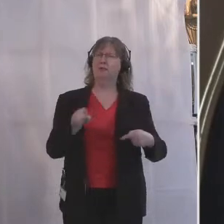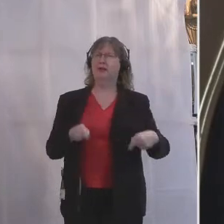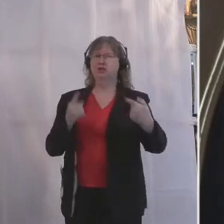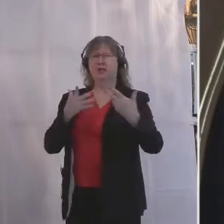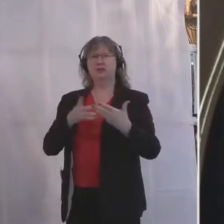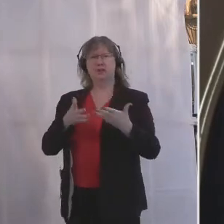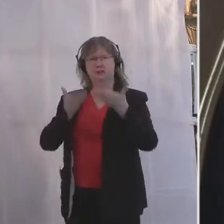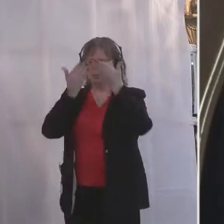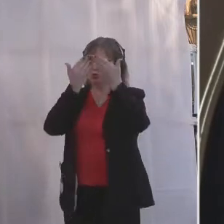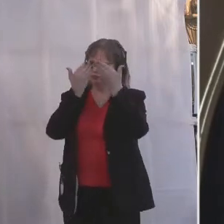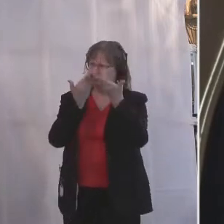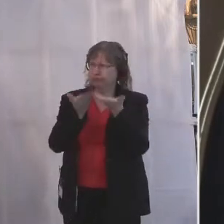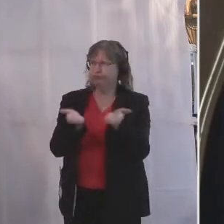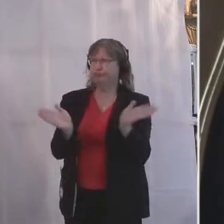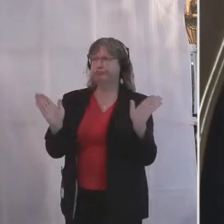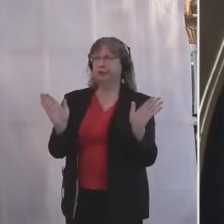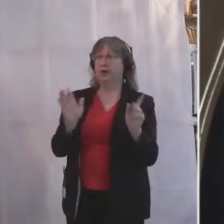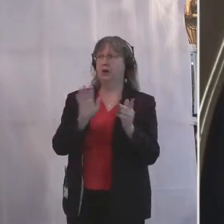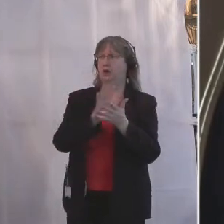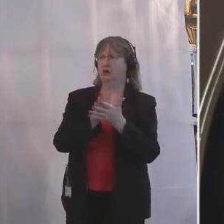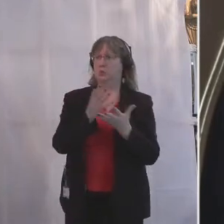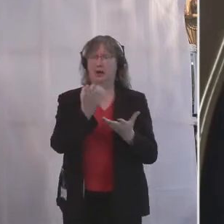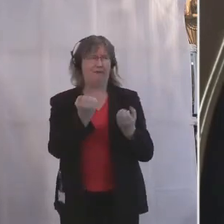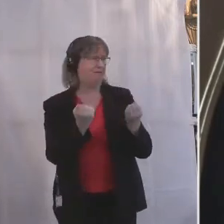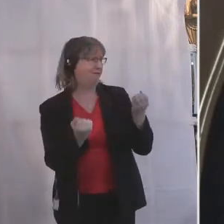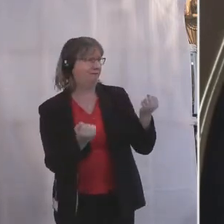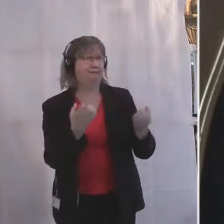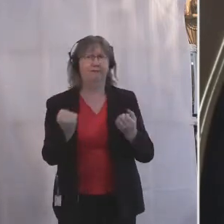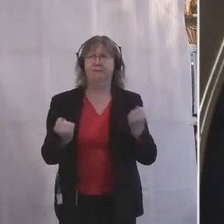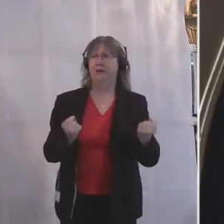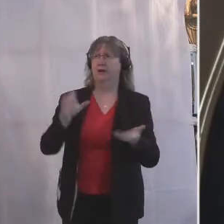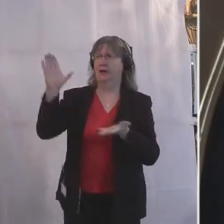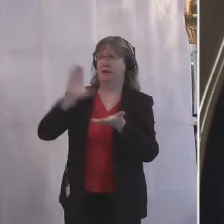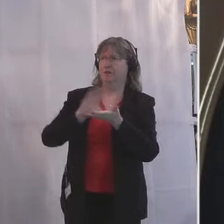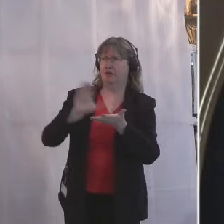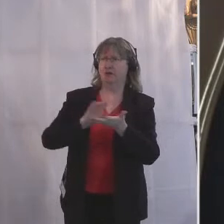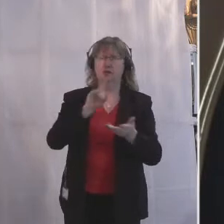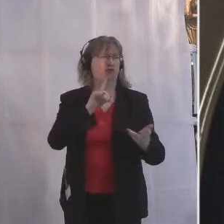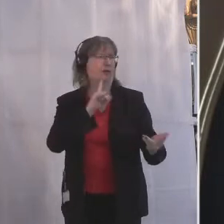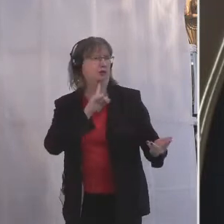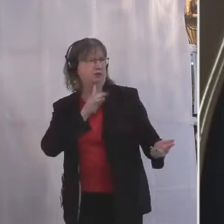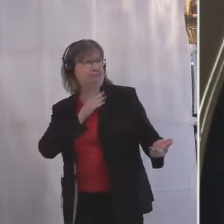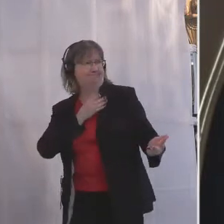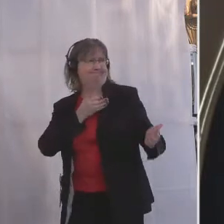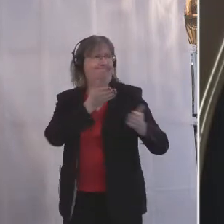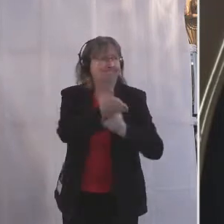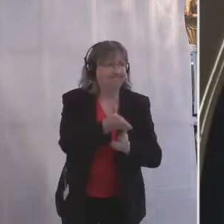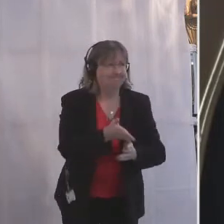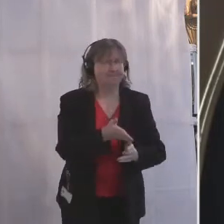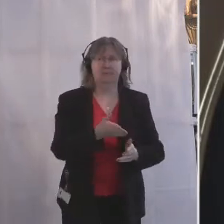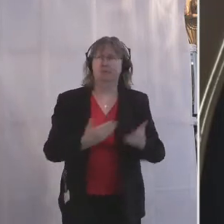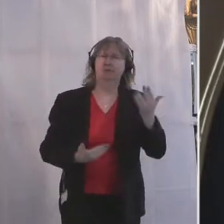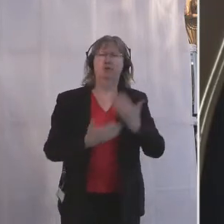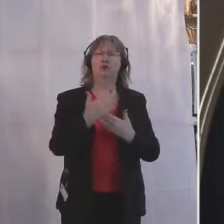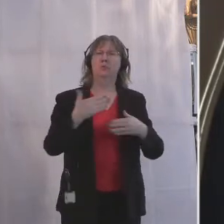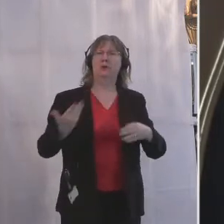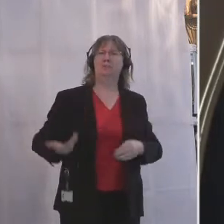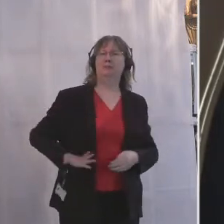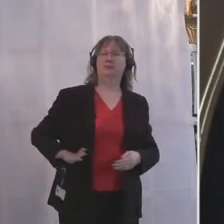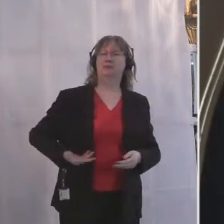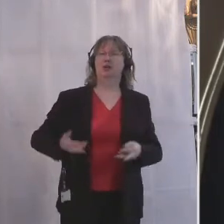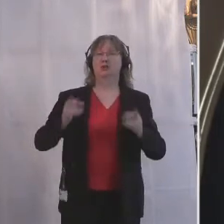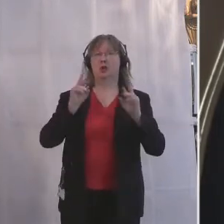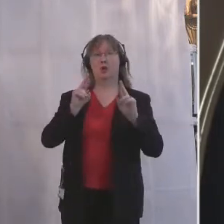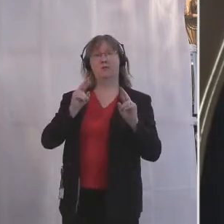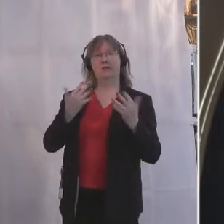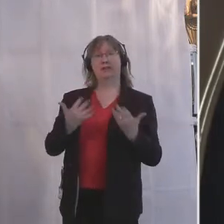is more and more funds who are actively trying to break into new networks to look for businesses. So hopefully a lot of the Women